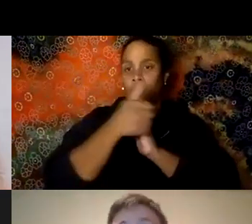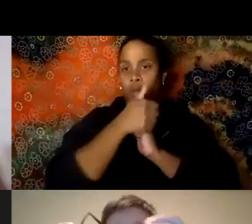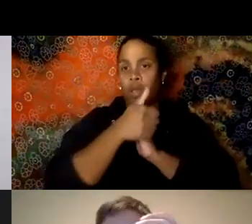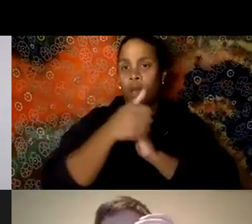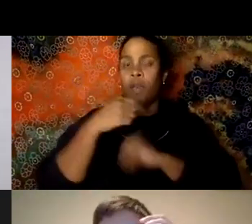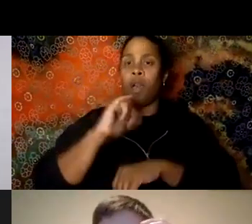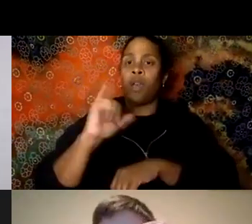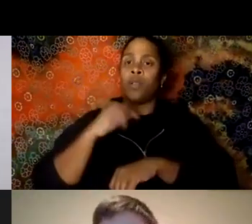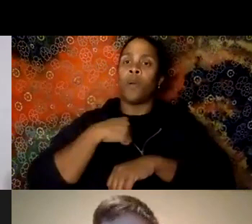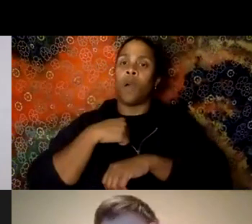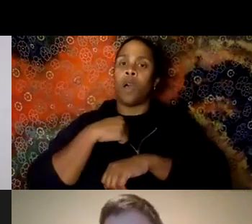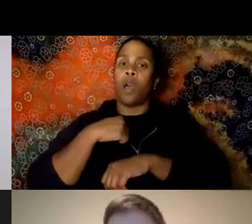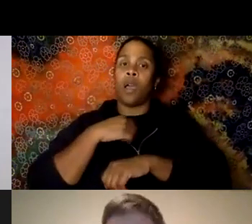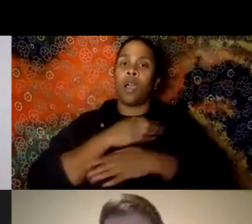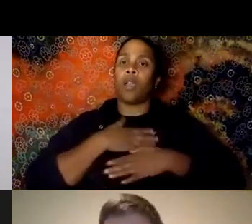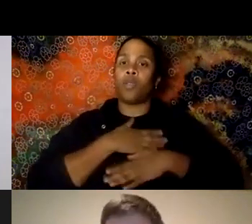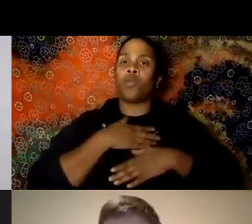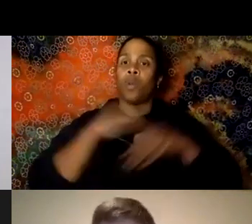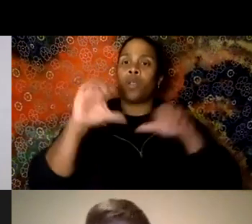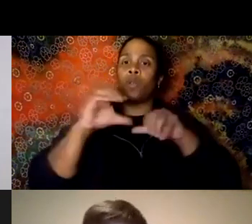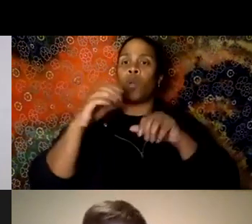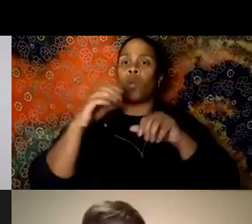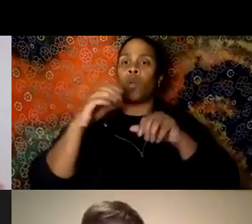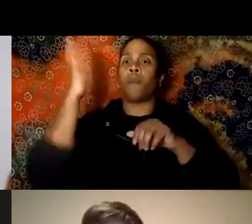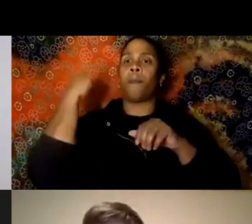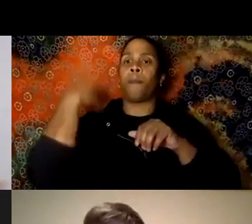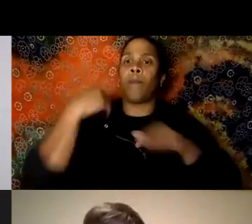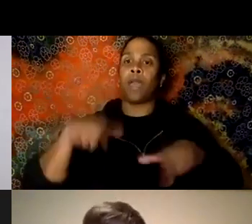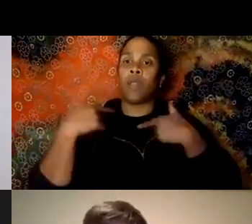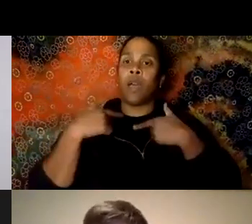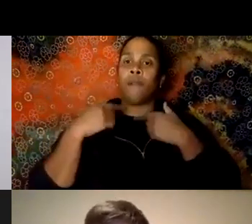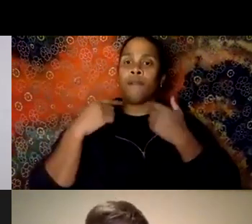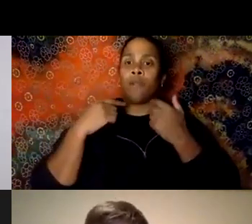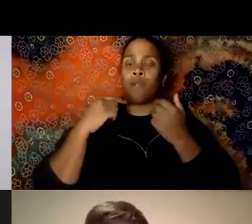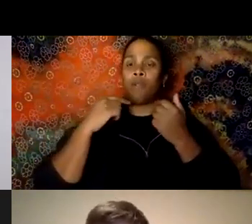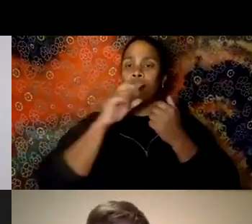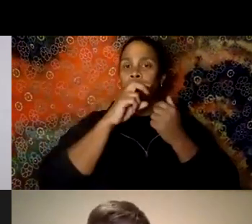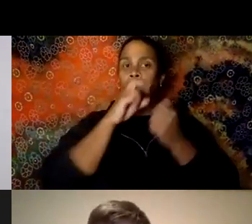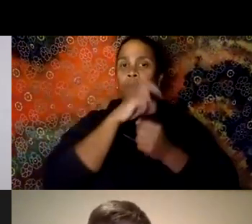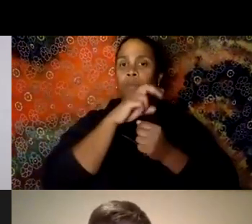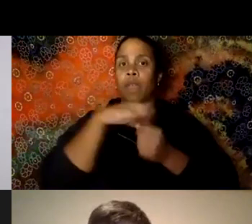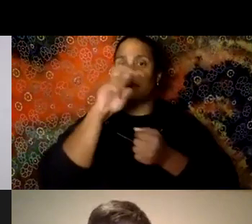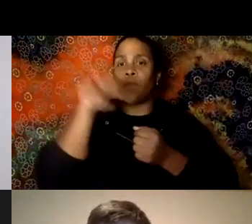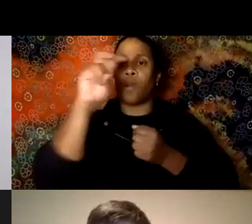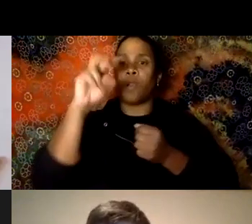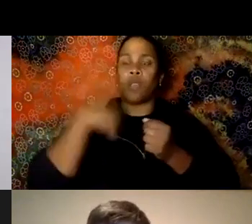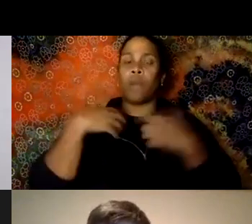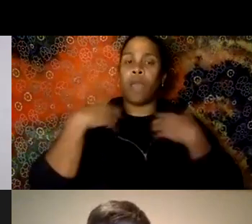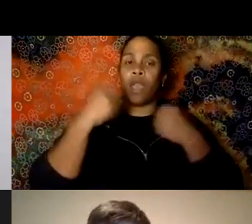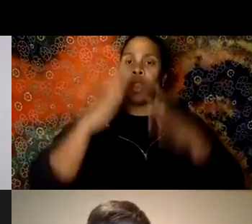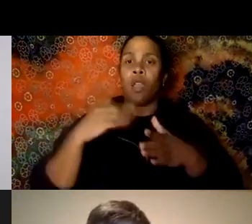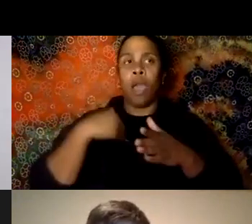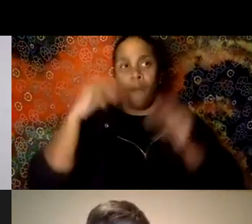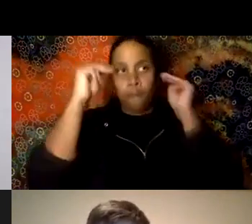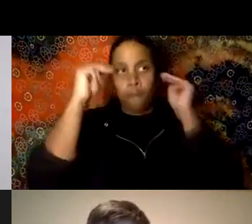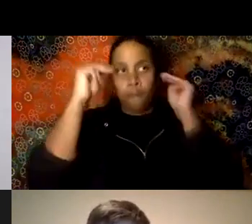doing past life exploration and healing. I'm an energy healer also. I have meditations. I have a